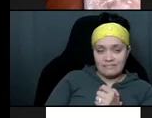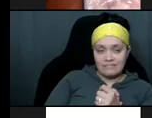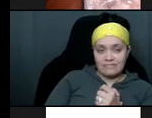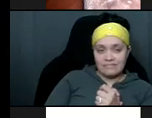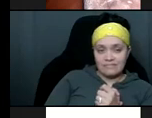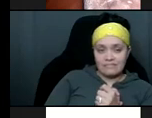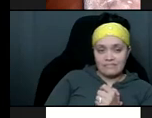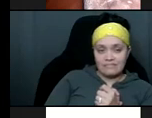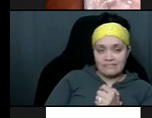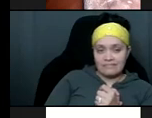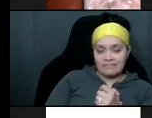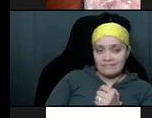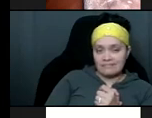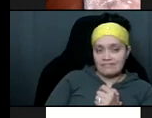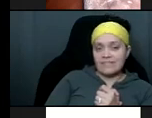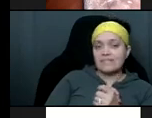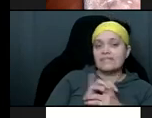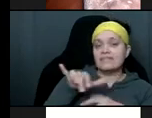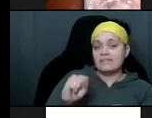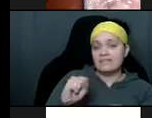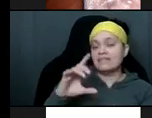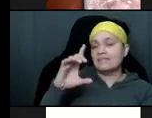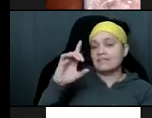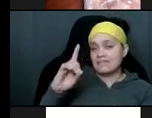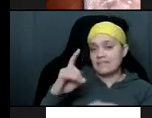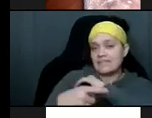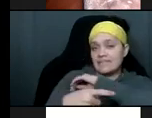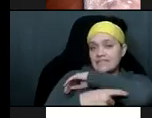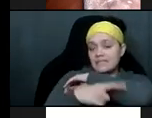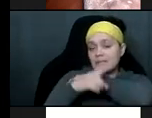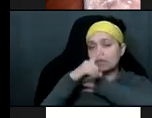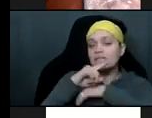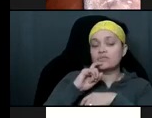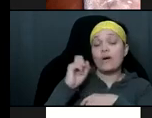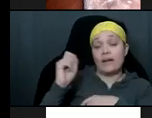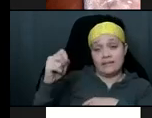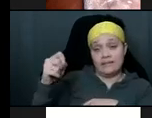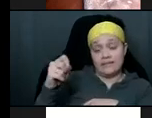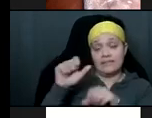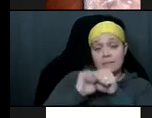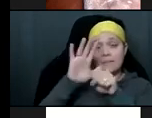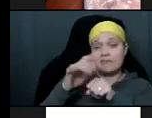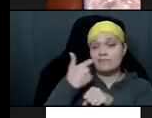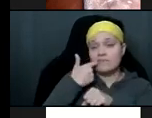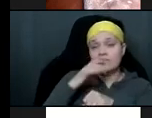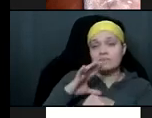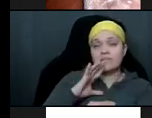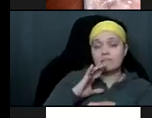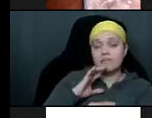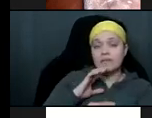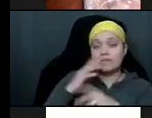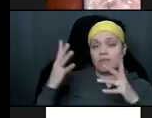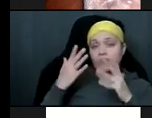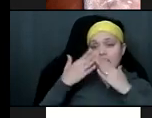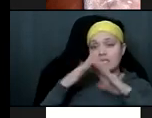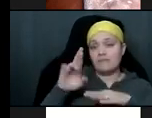Okay, so certainly D is tempting because dry, yes. Mountainous, we just talked about the Great Dividing